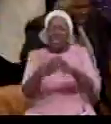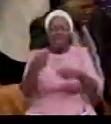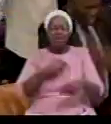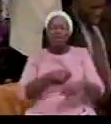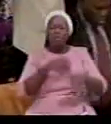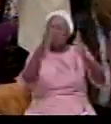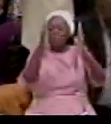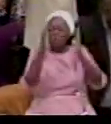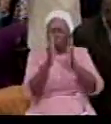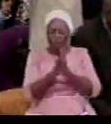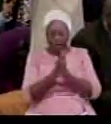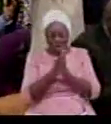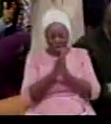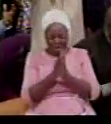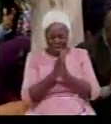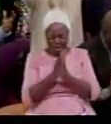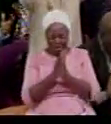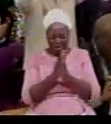pray.